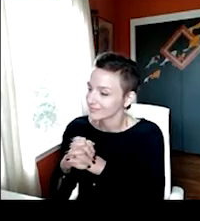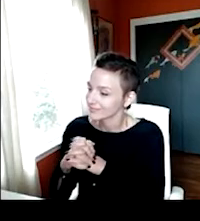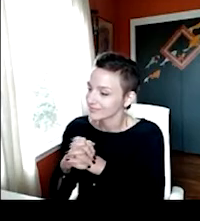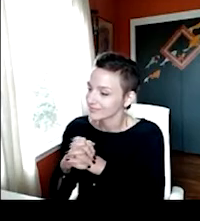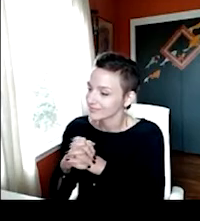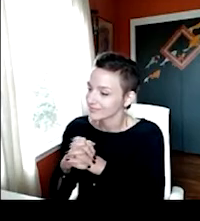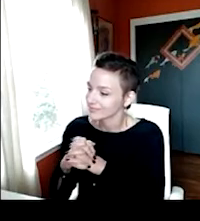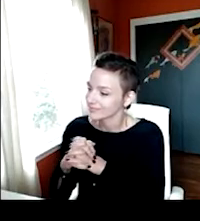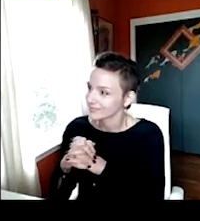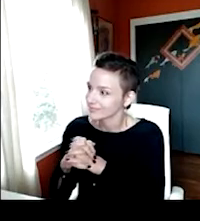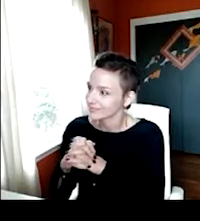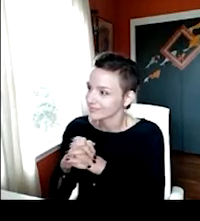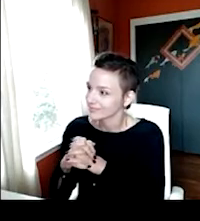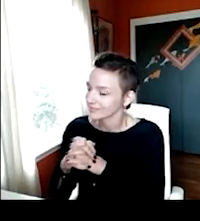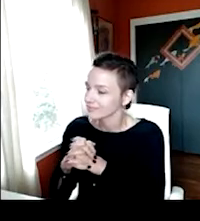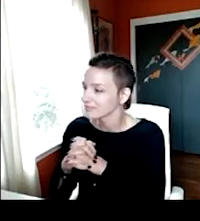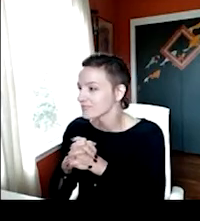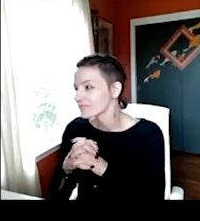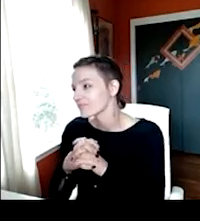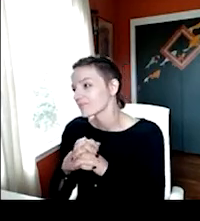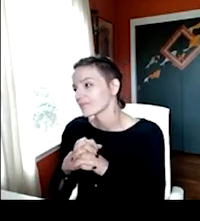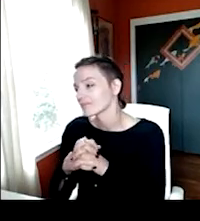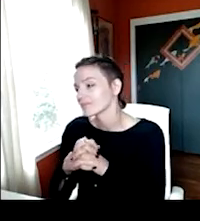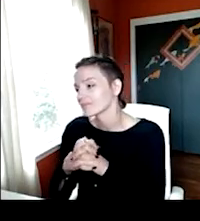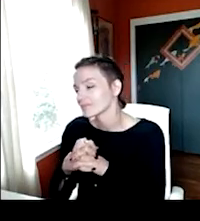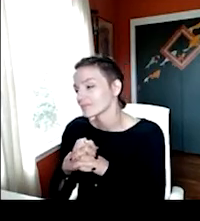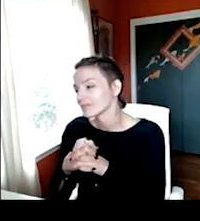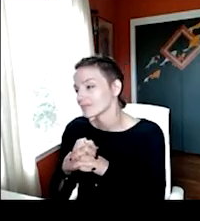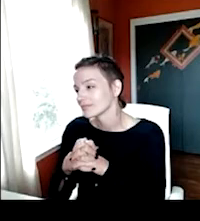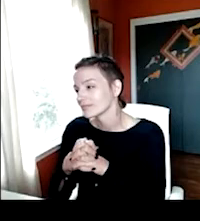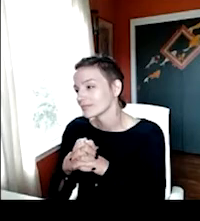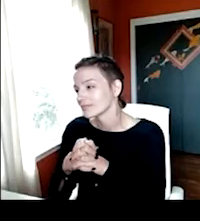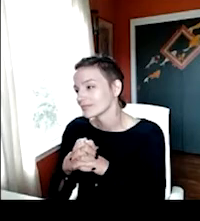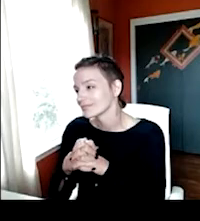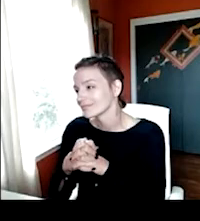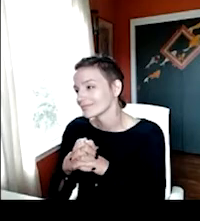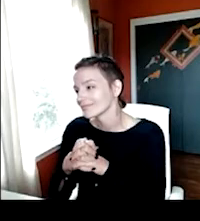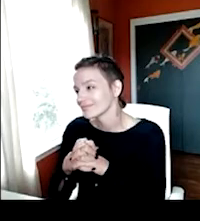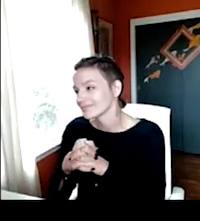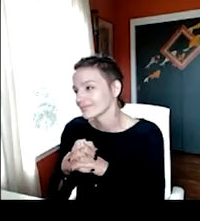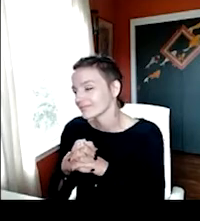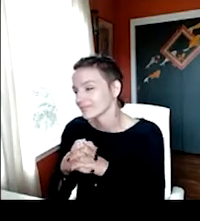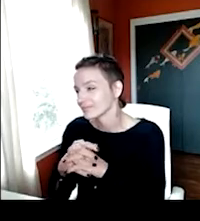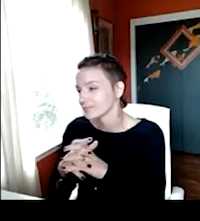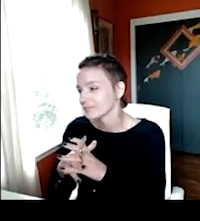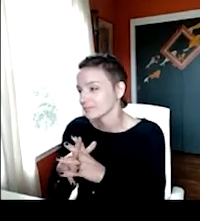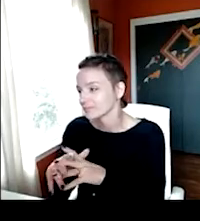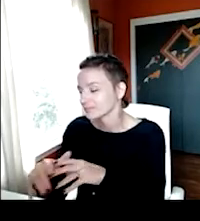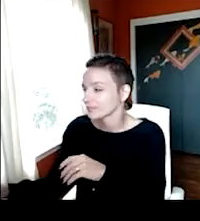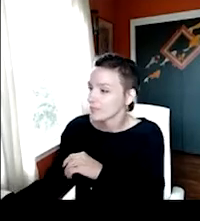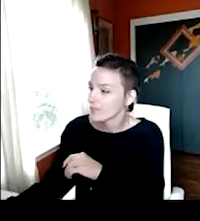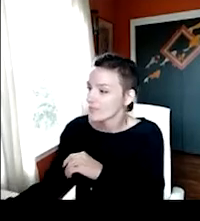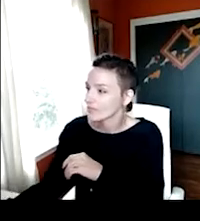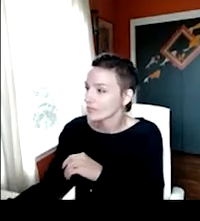and she will be talking about, in fact, she actually is the whole creator and the primary developer of this